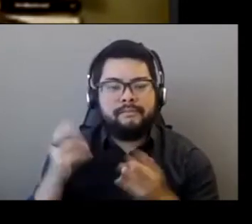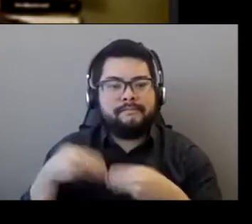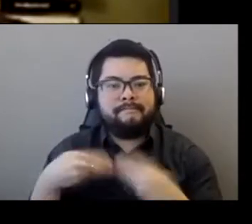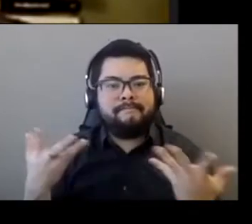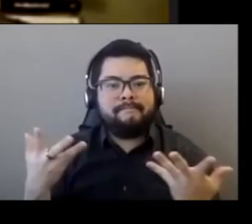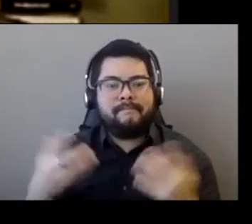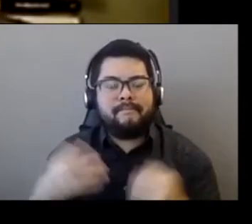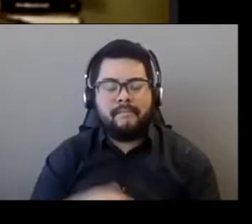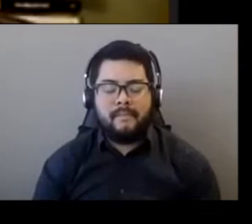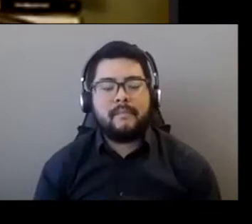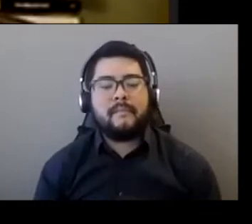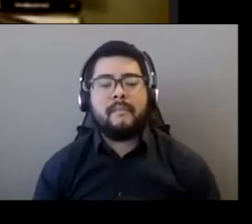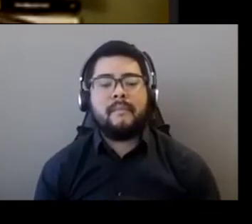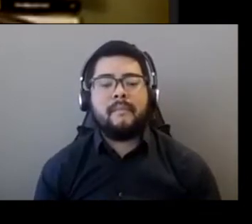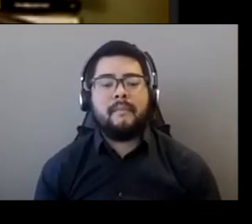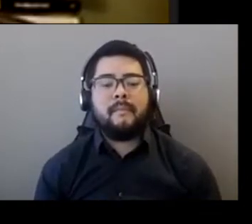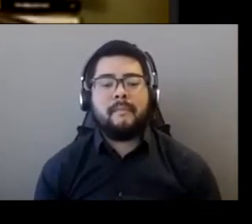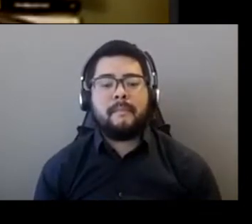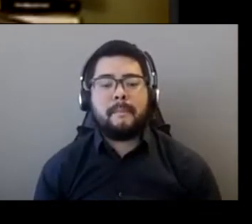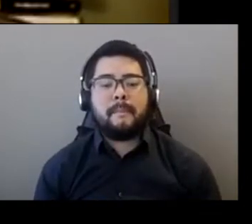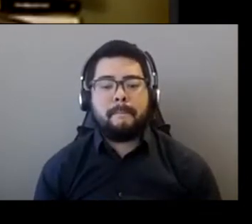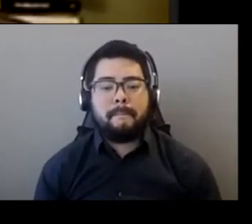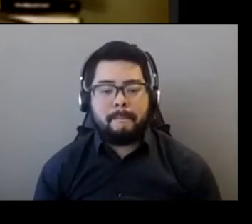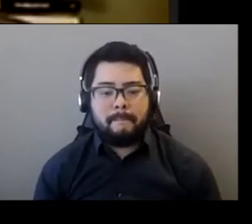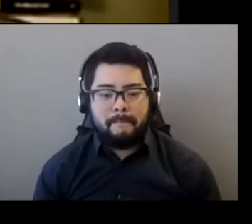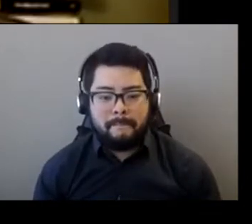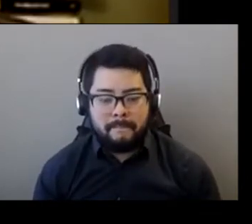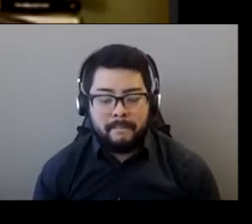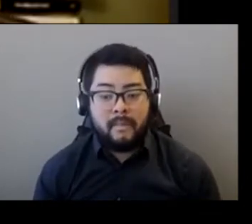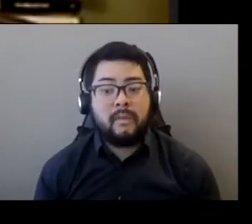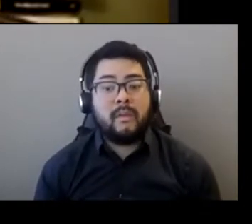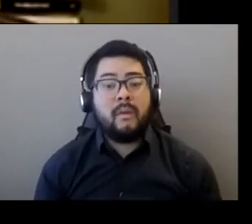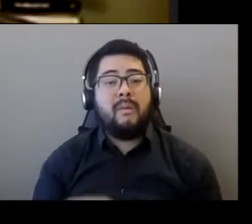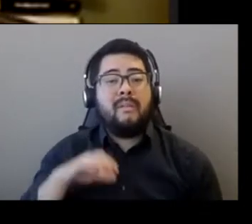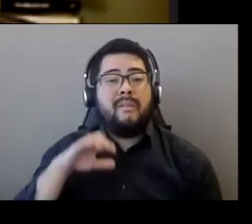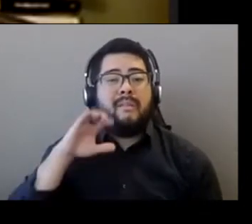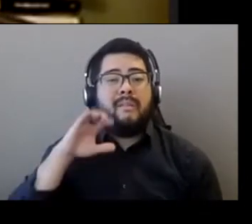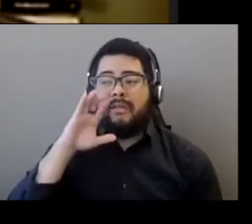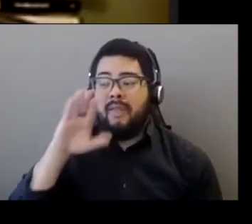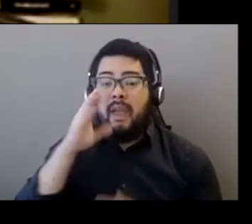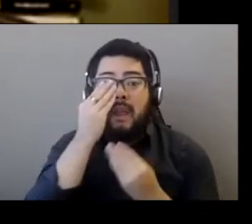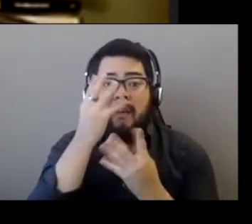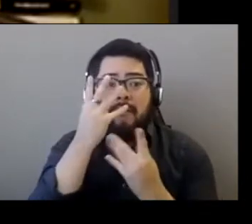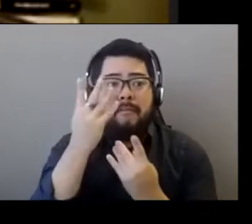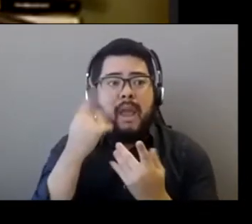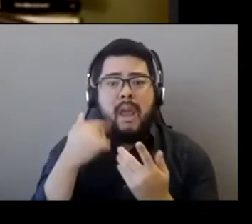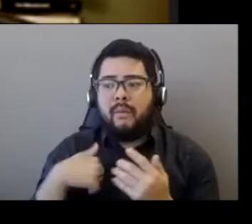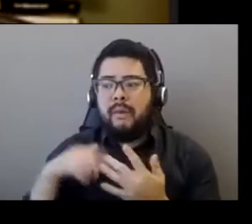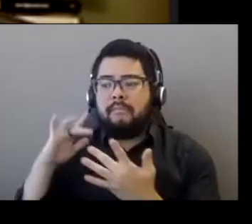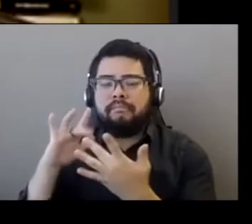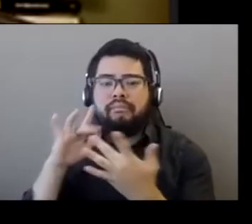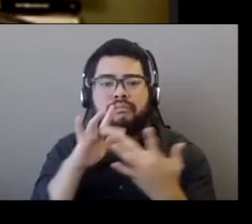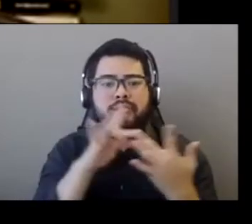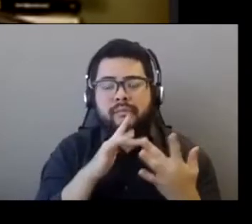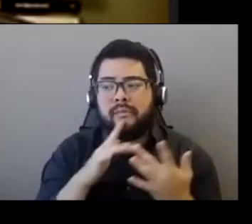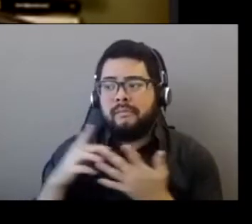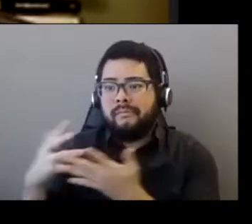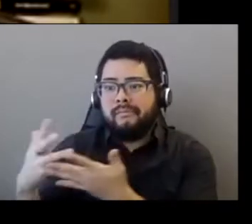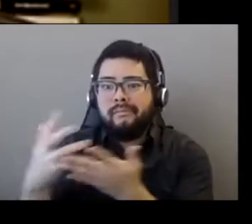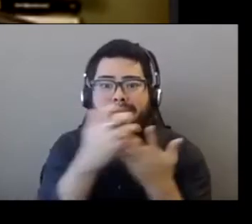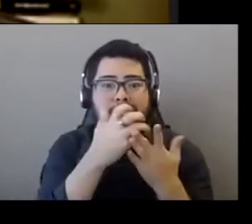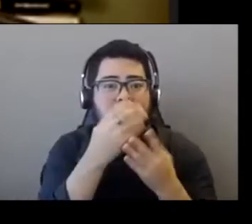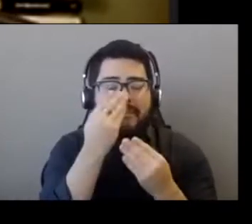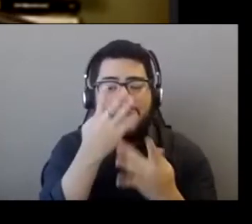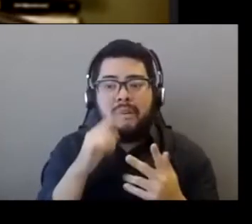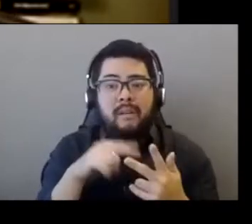we took all the, I mean, extensive conversations with unions from across these three